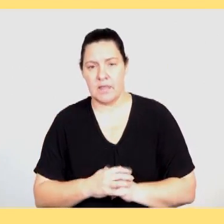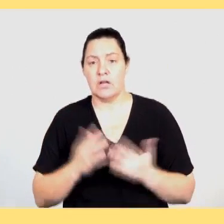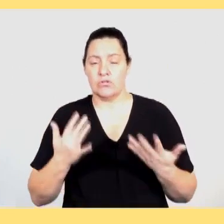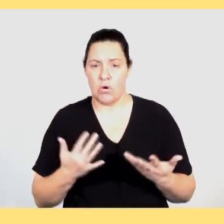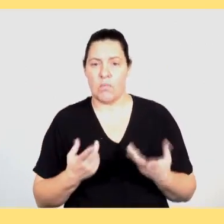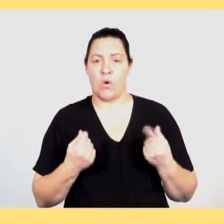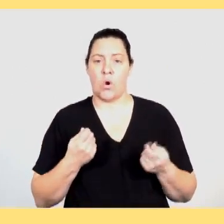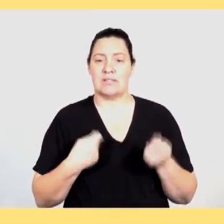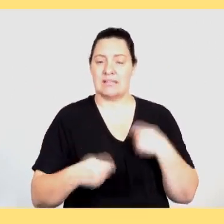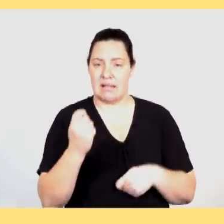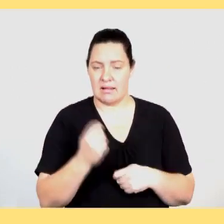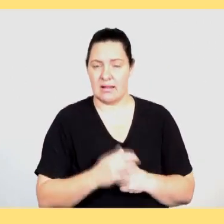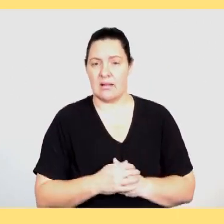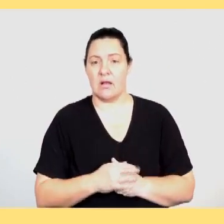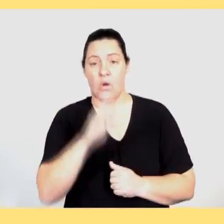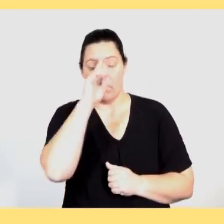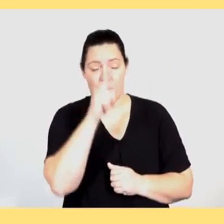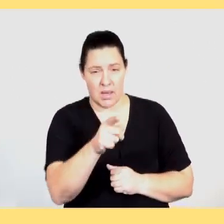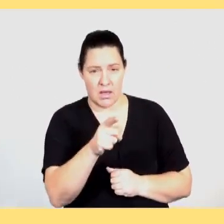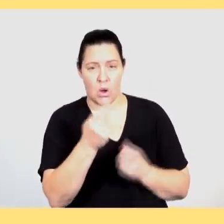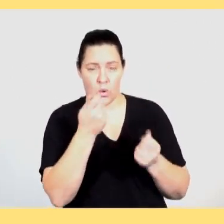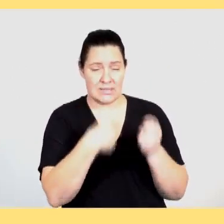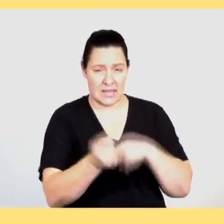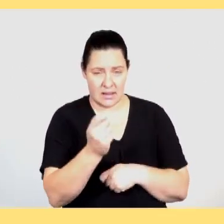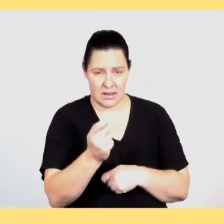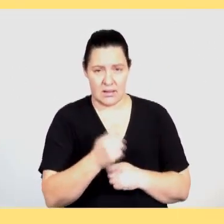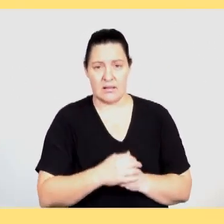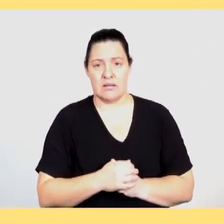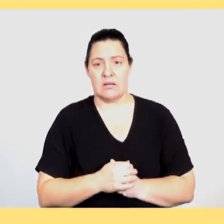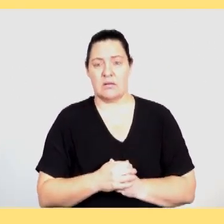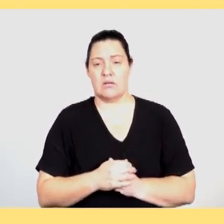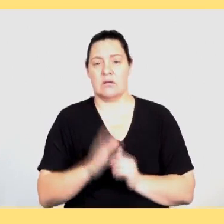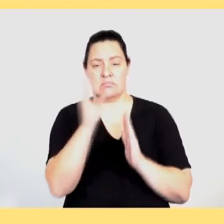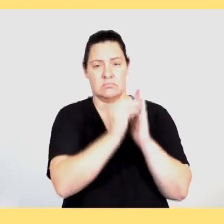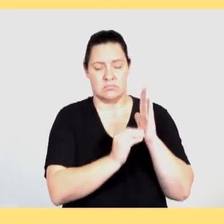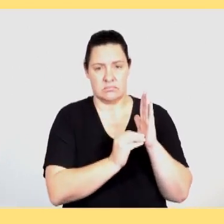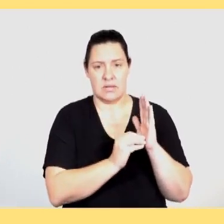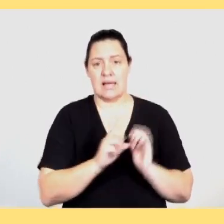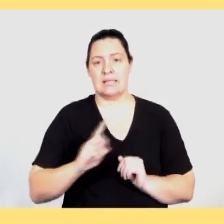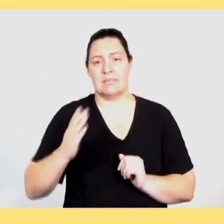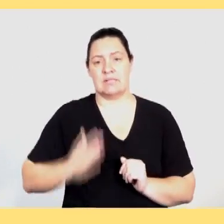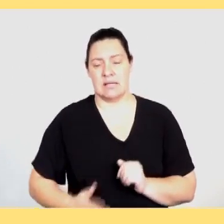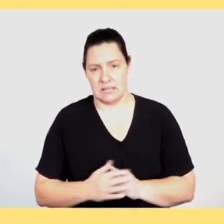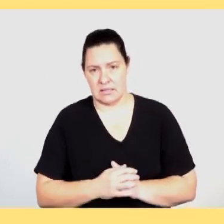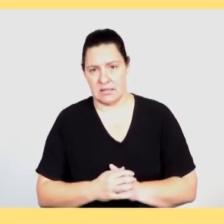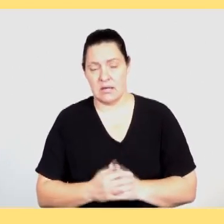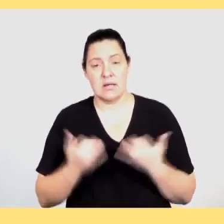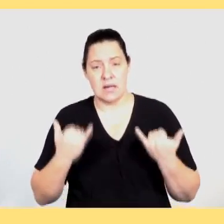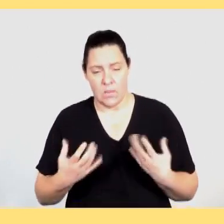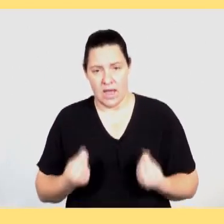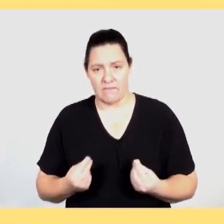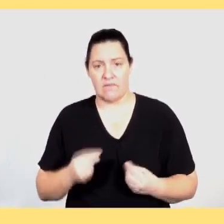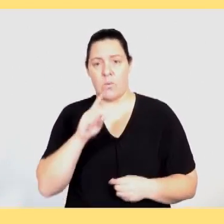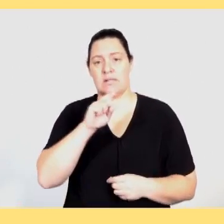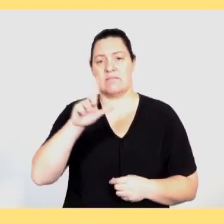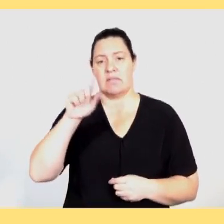17,400. So when I come to my cost of sales, remember, cost of sales recorded on your debit side, I'm going to have